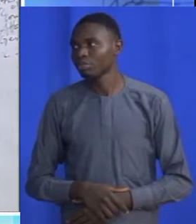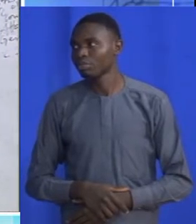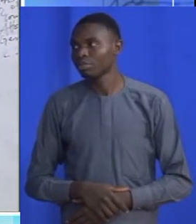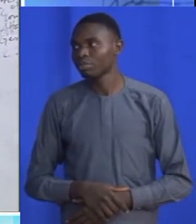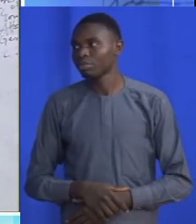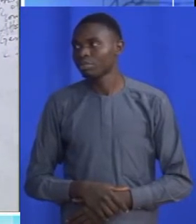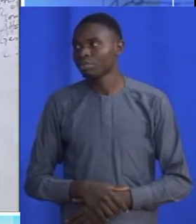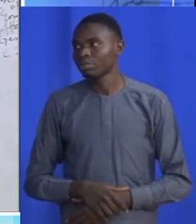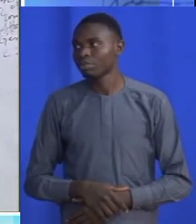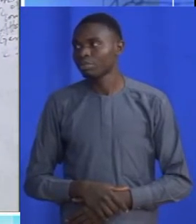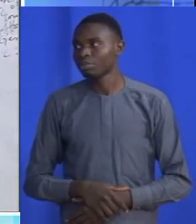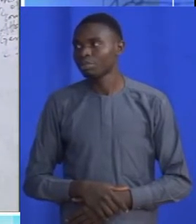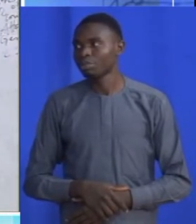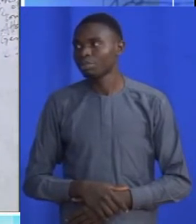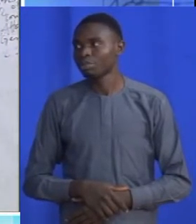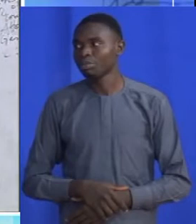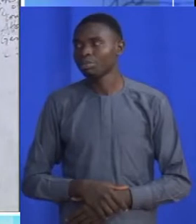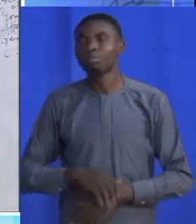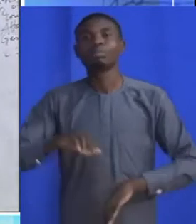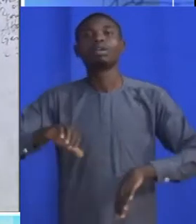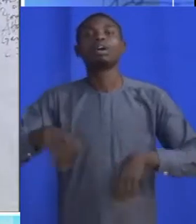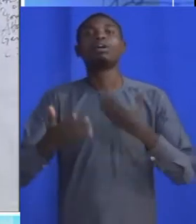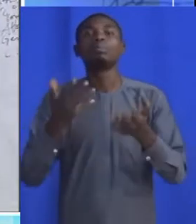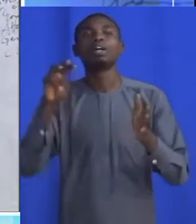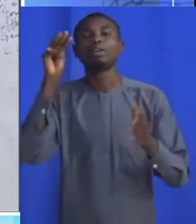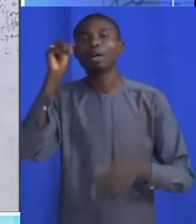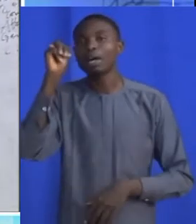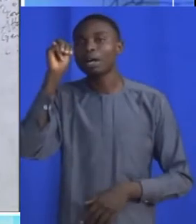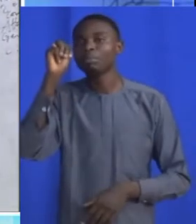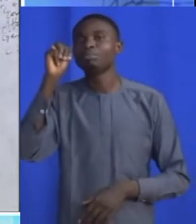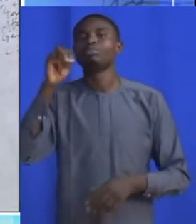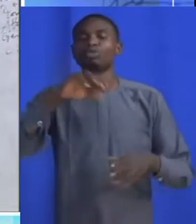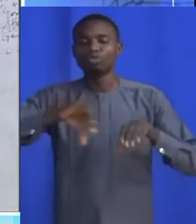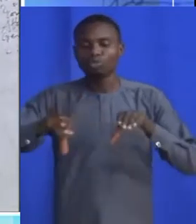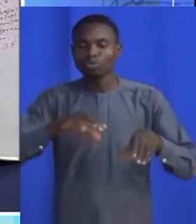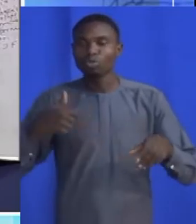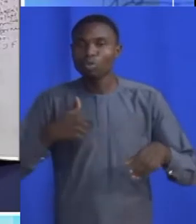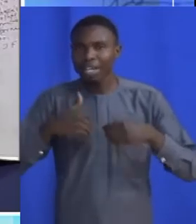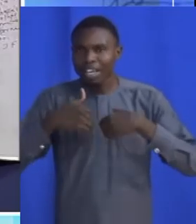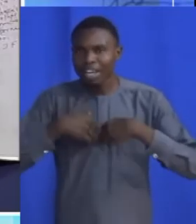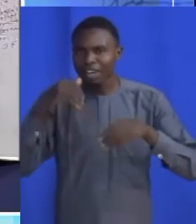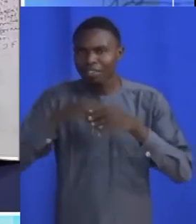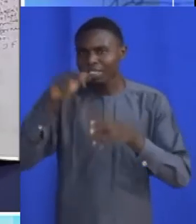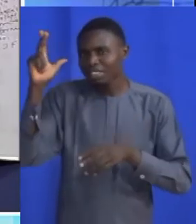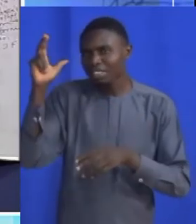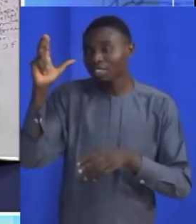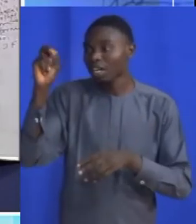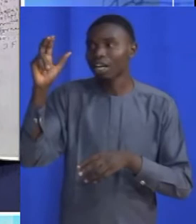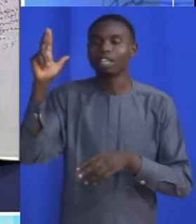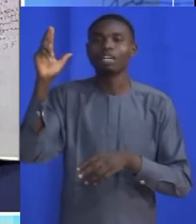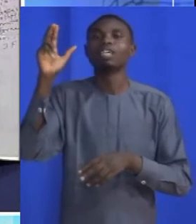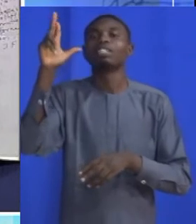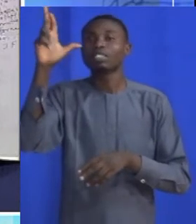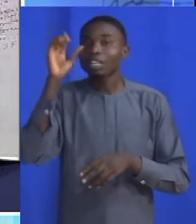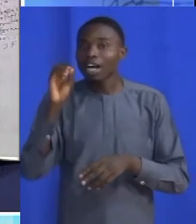Most of the developing countries, we have the problem of a judicial independence. The judiciary is not free from the whim